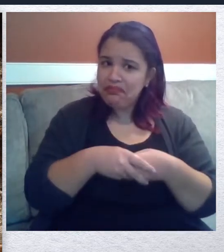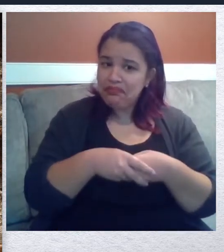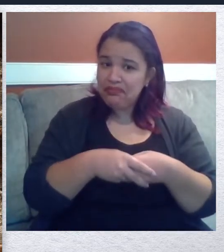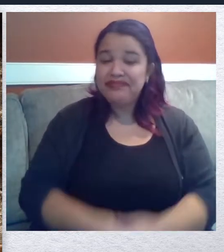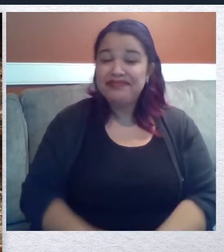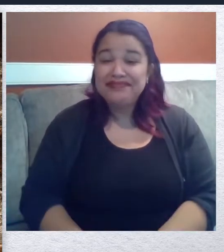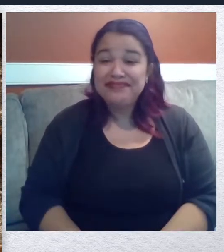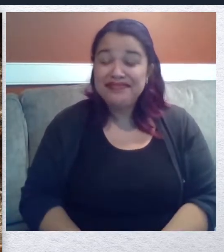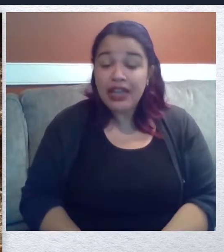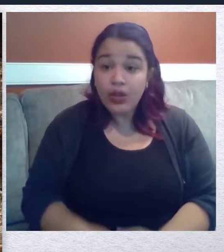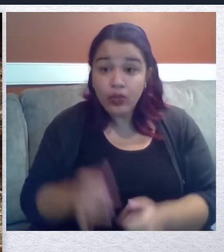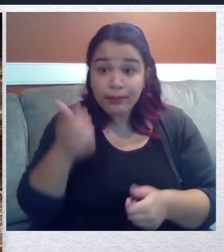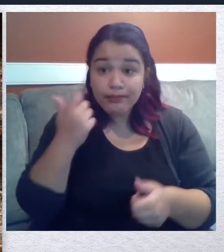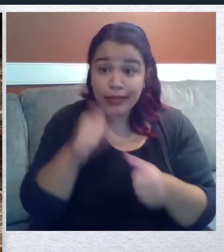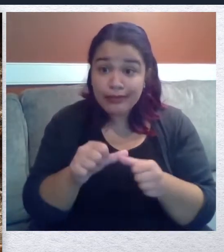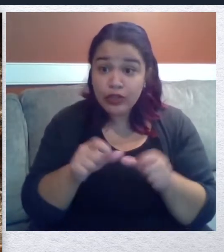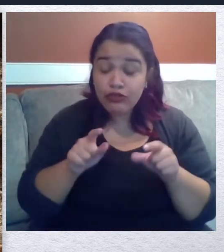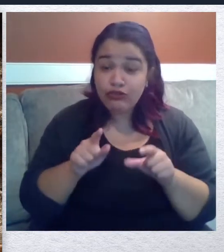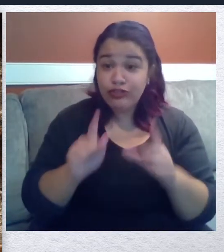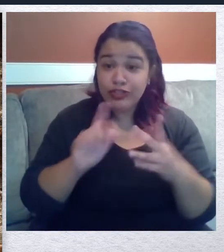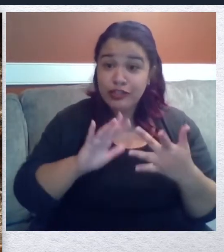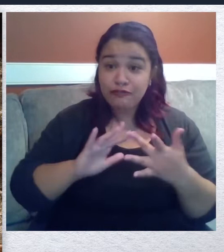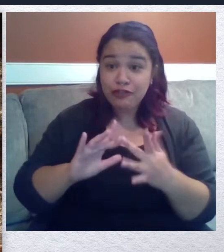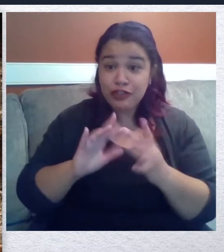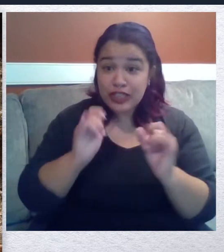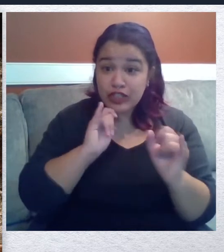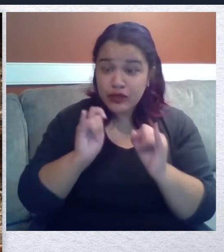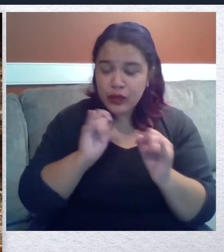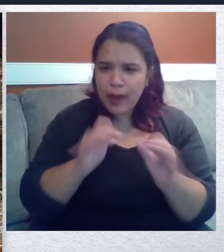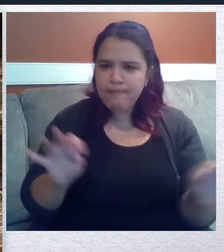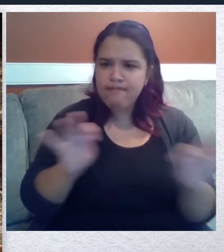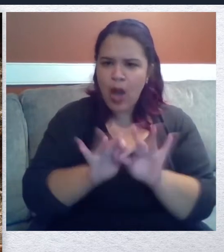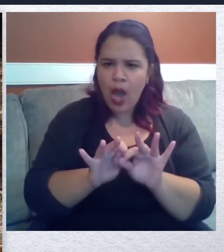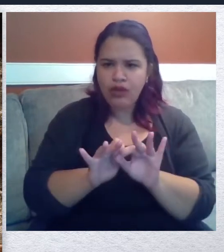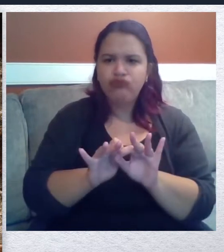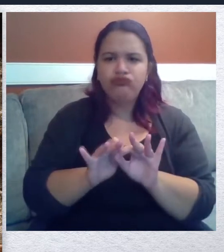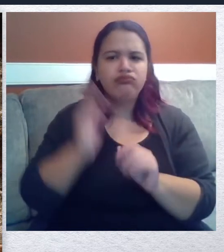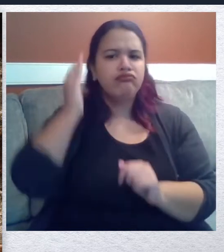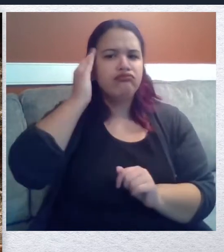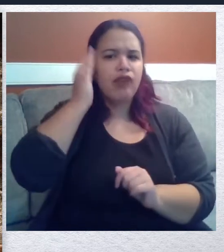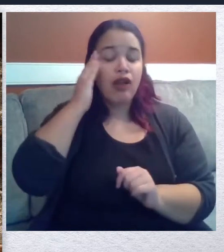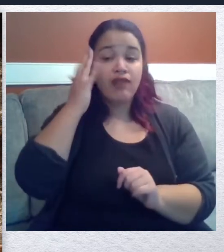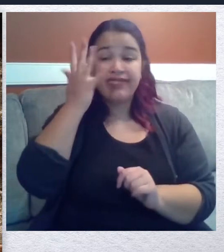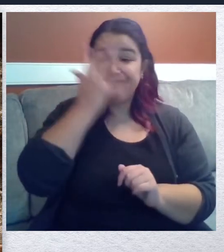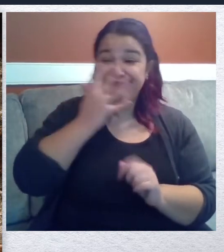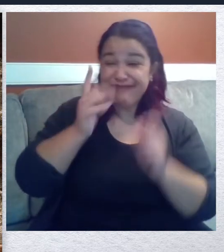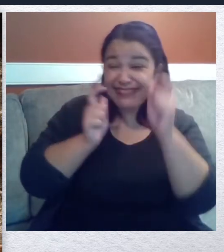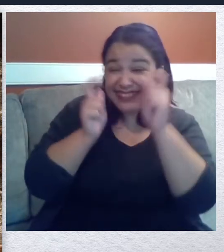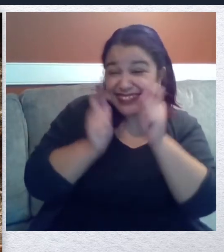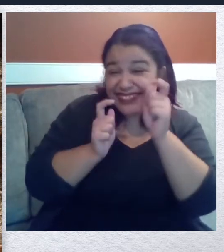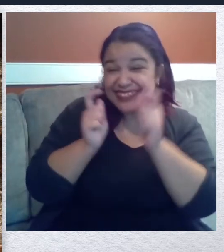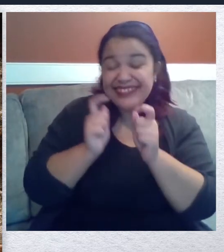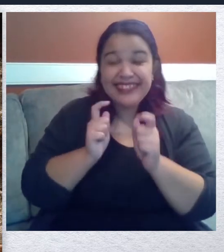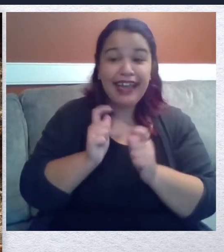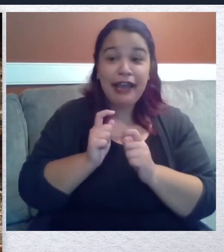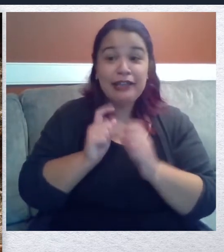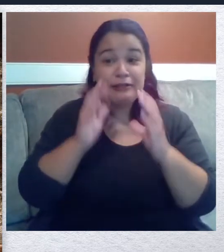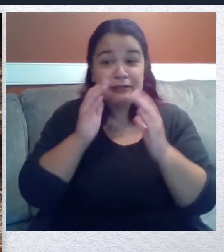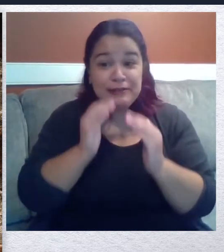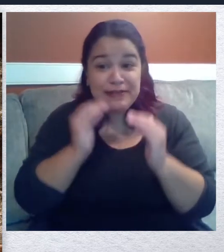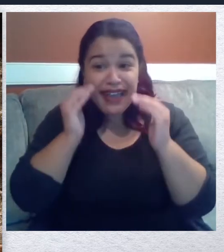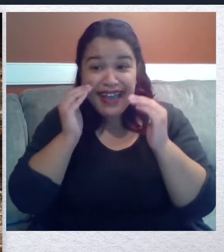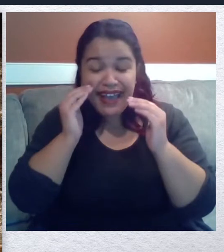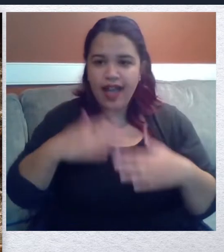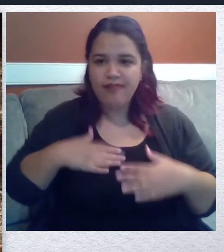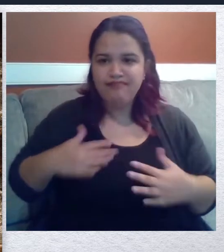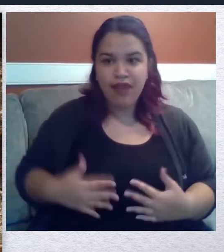aware of body language and facial expressions. Smile. Even on telephone or